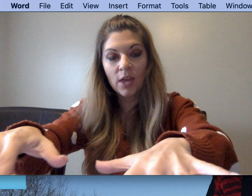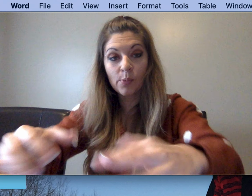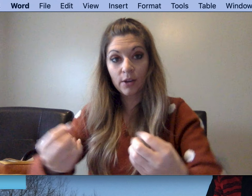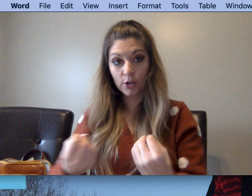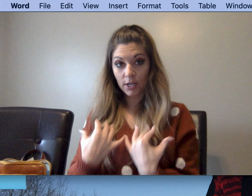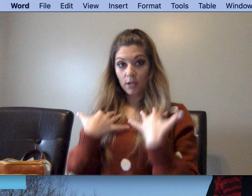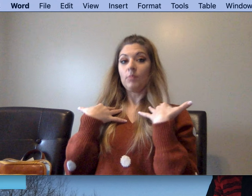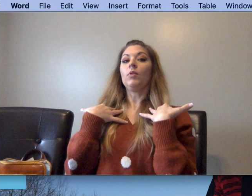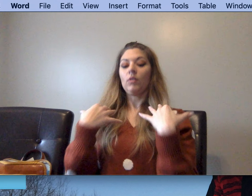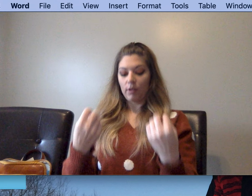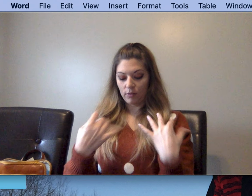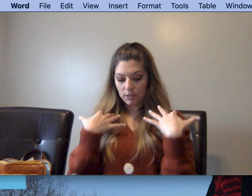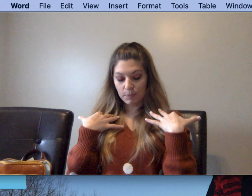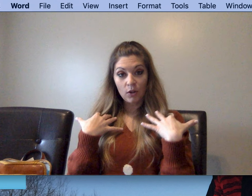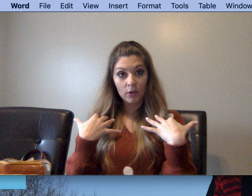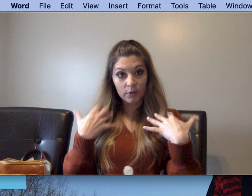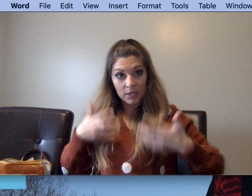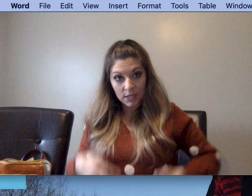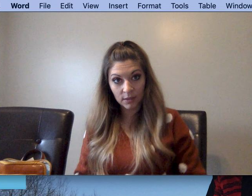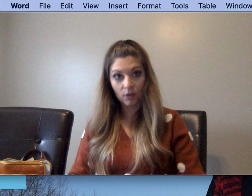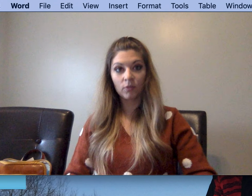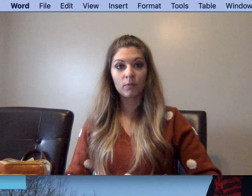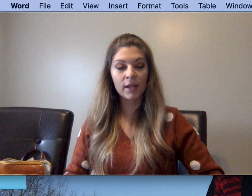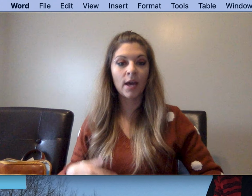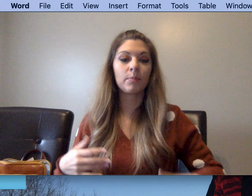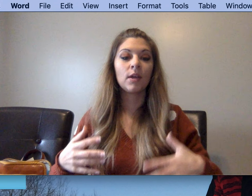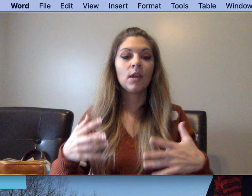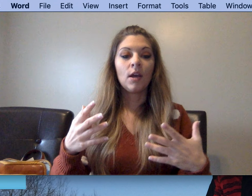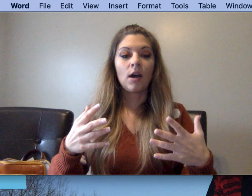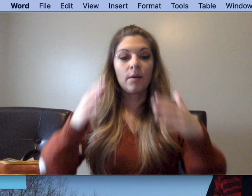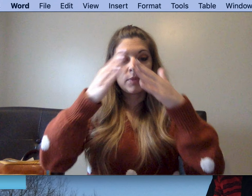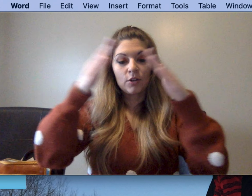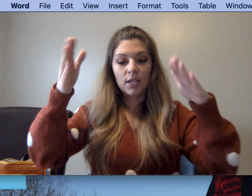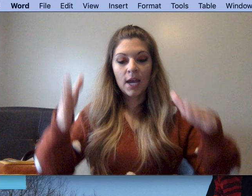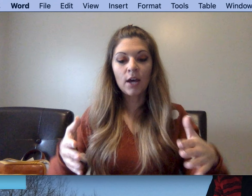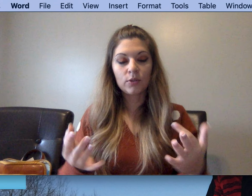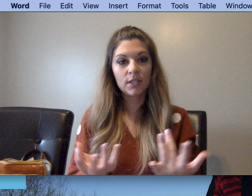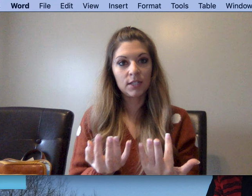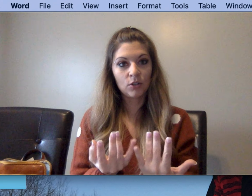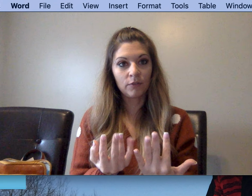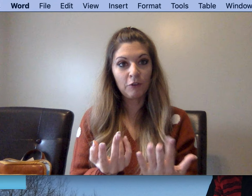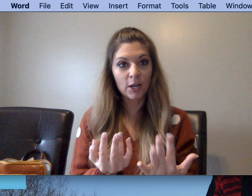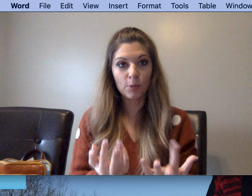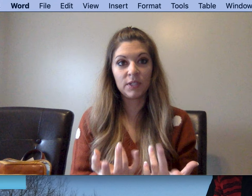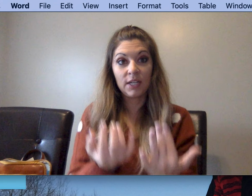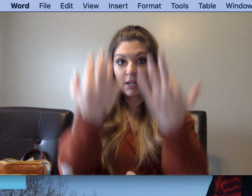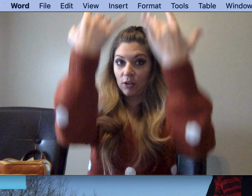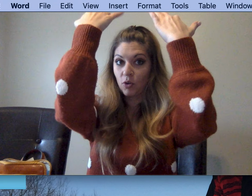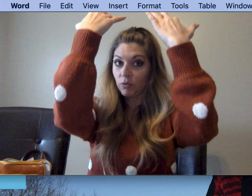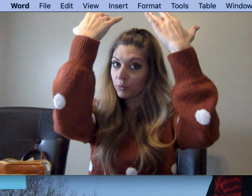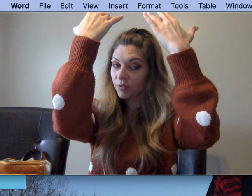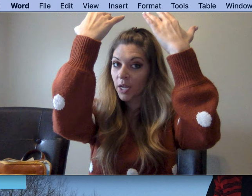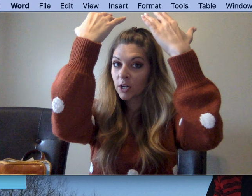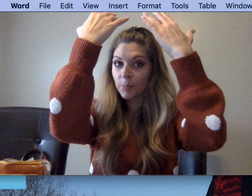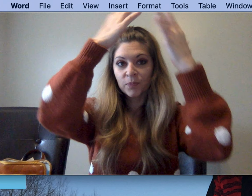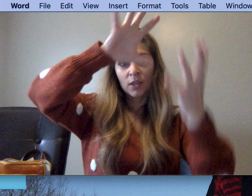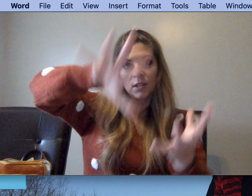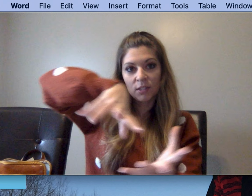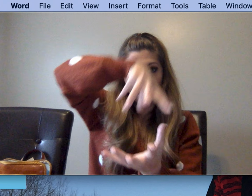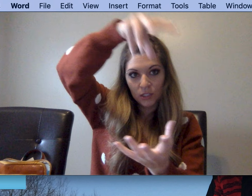out that way. Or did it come and spill all over me and then over my lap? There's a house and it's on fire, but did it get engulfed with